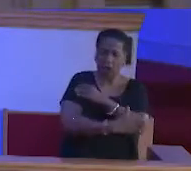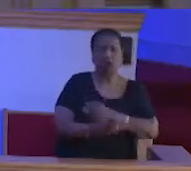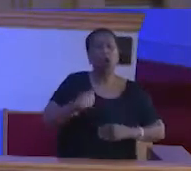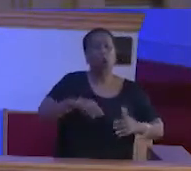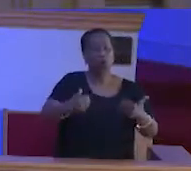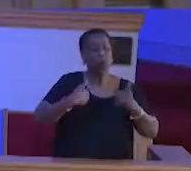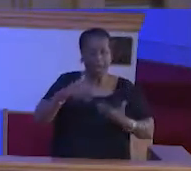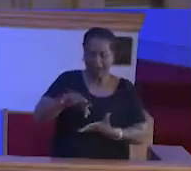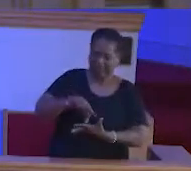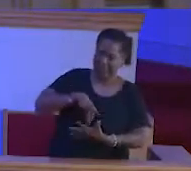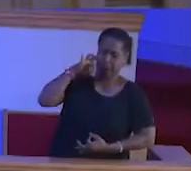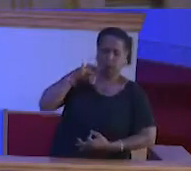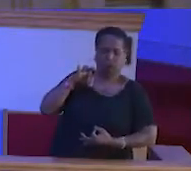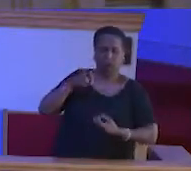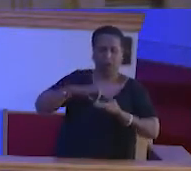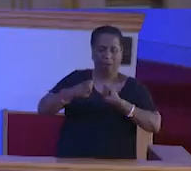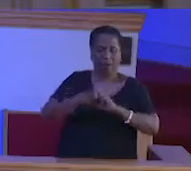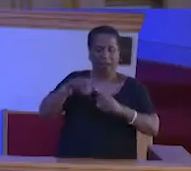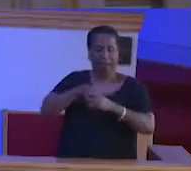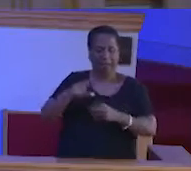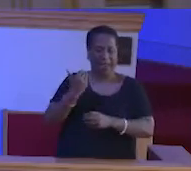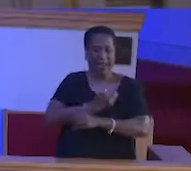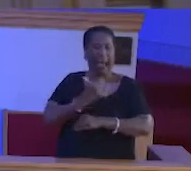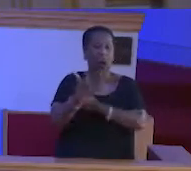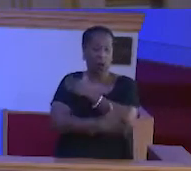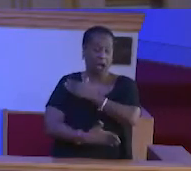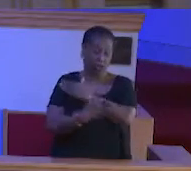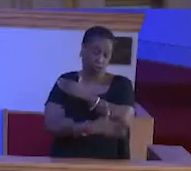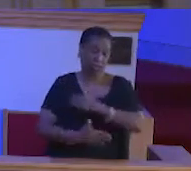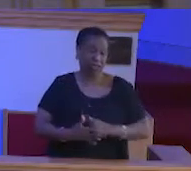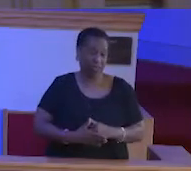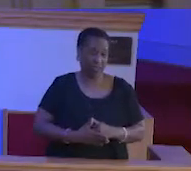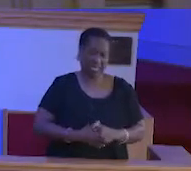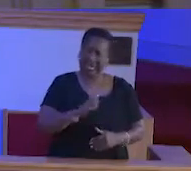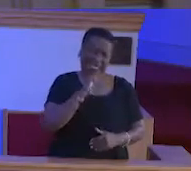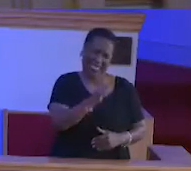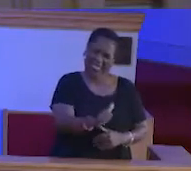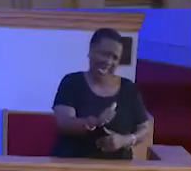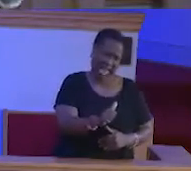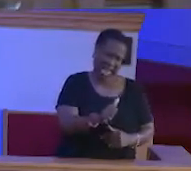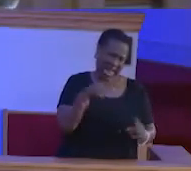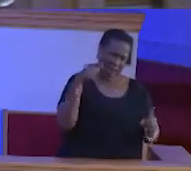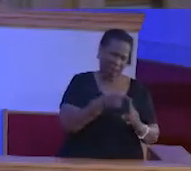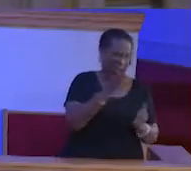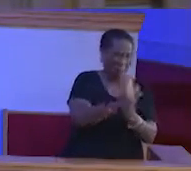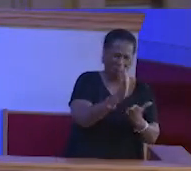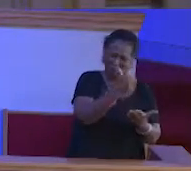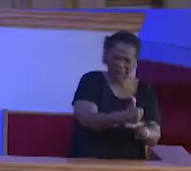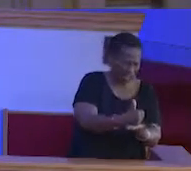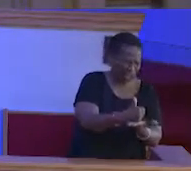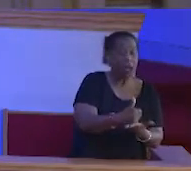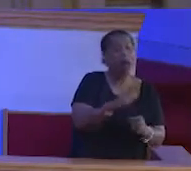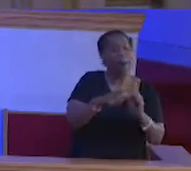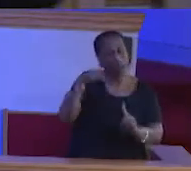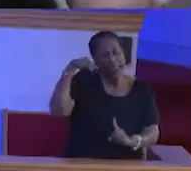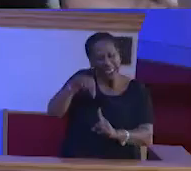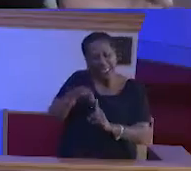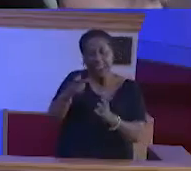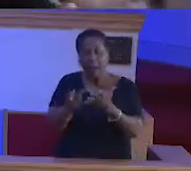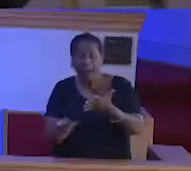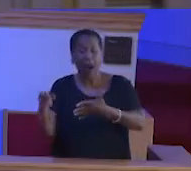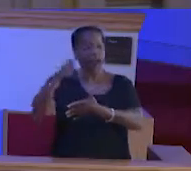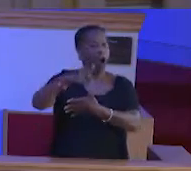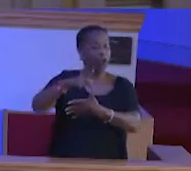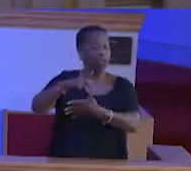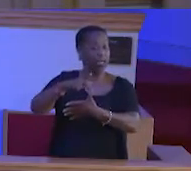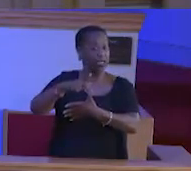a spiritual problem in our country. It's not about budgets, but it's about